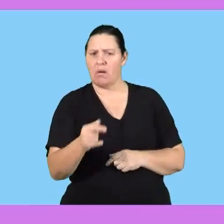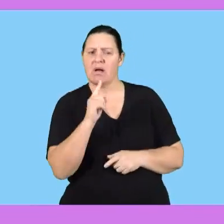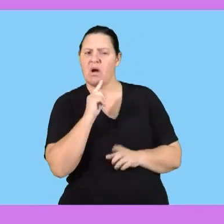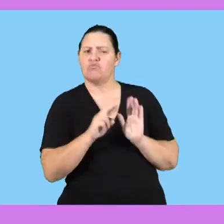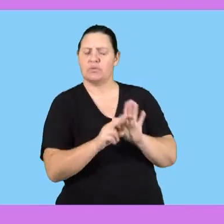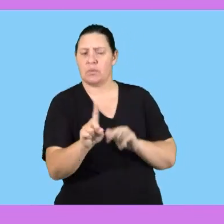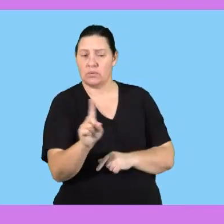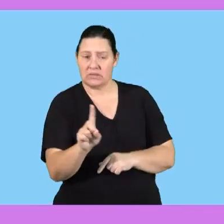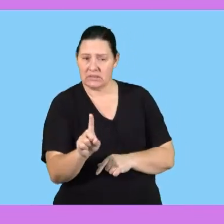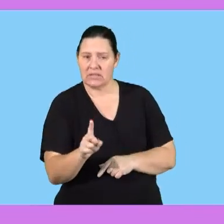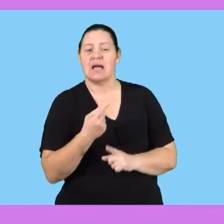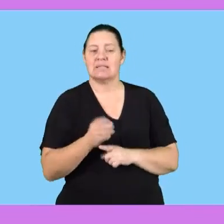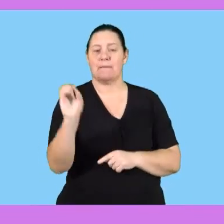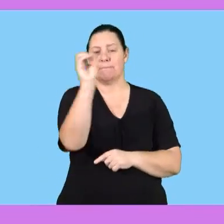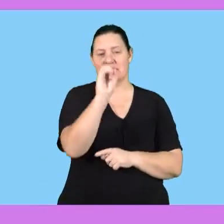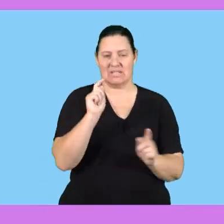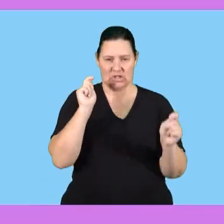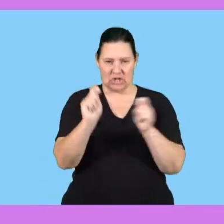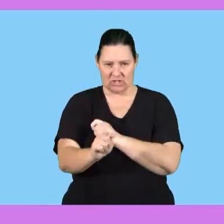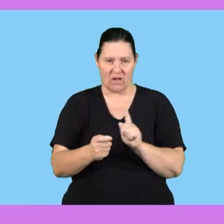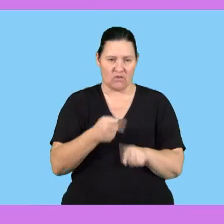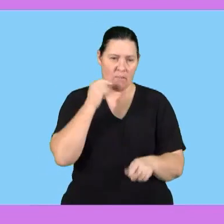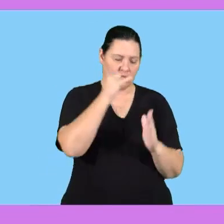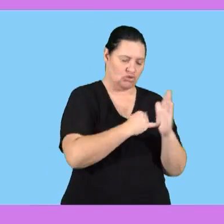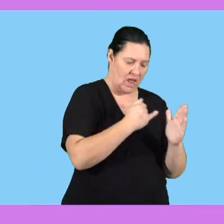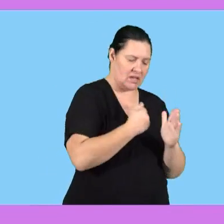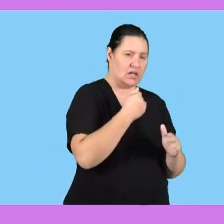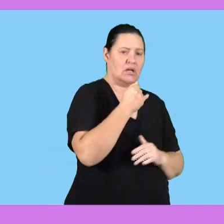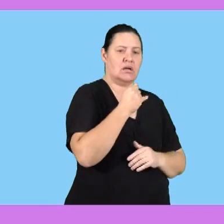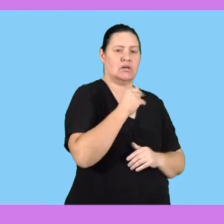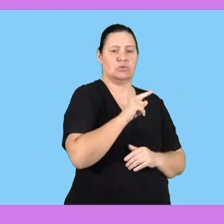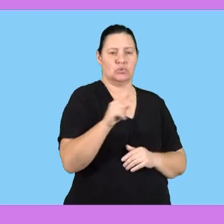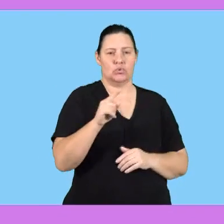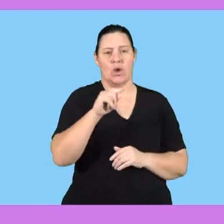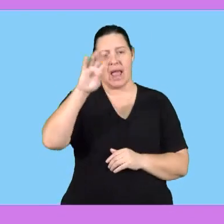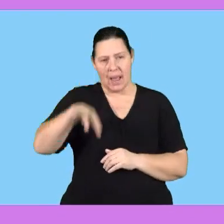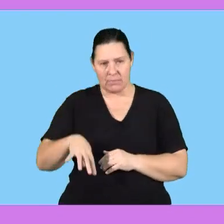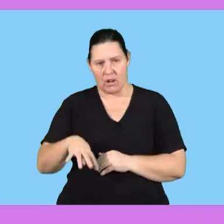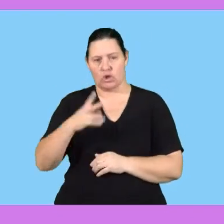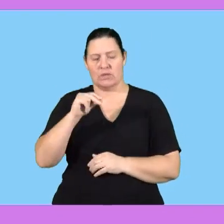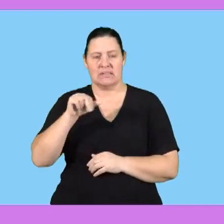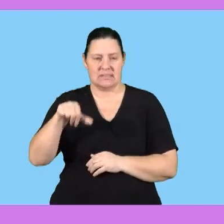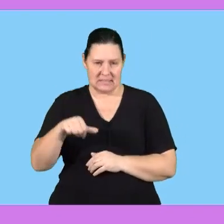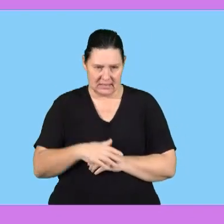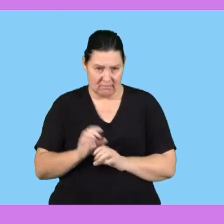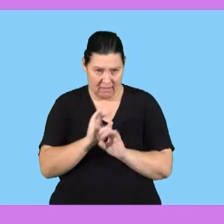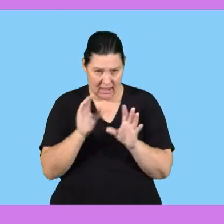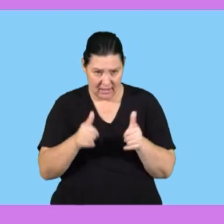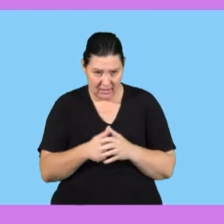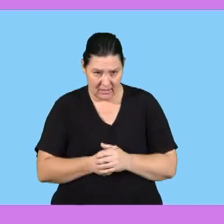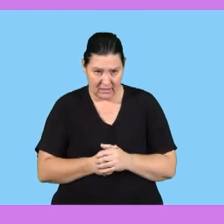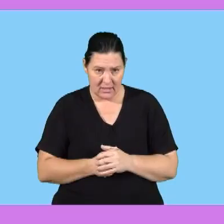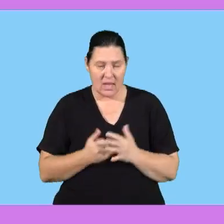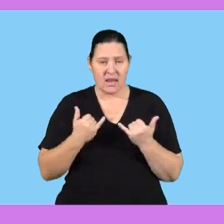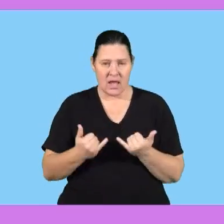what Q represents. Q represents percentage change from January 2016 to April 2016. Guys, I hope that's